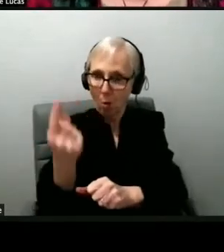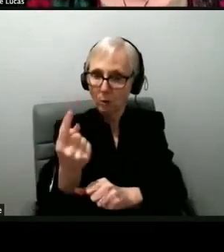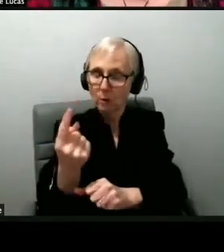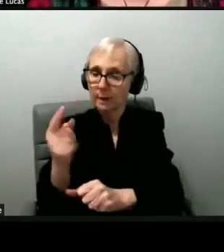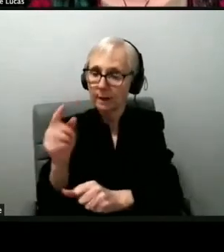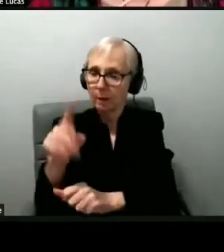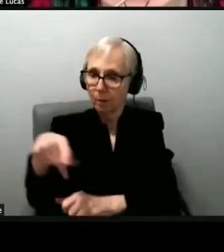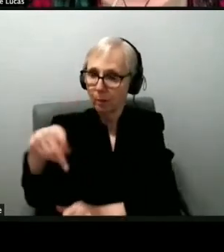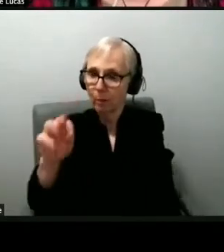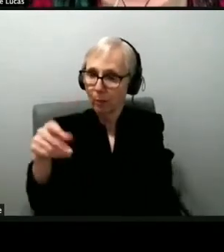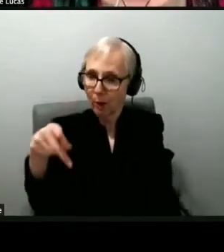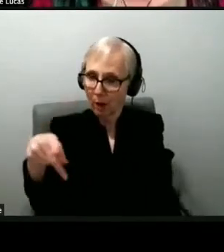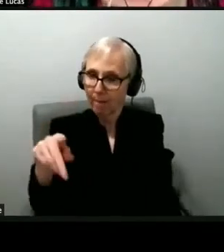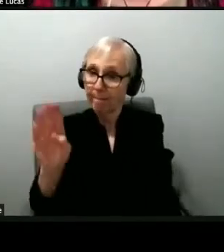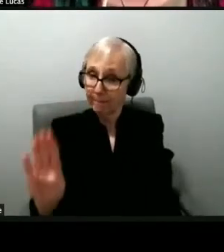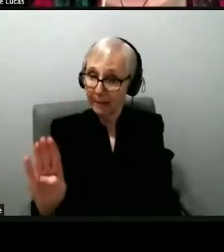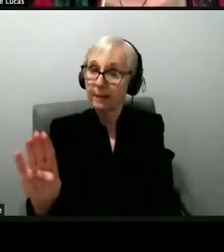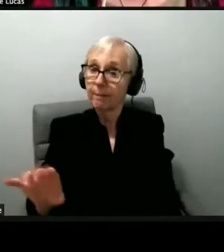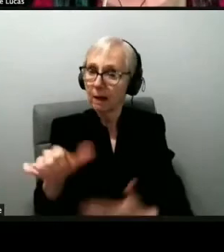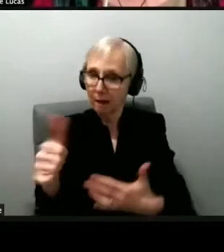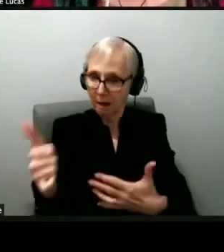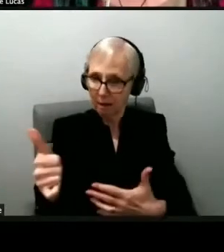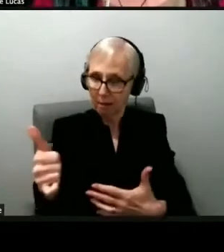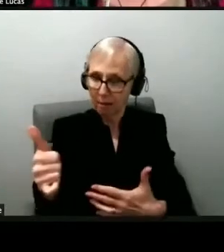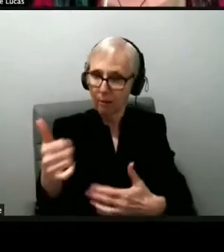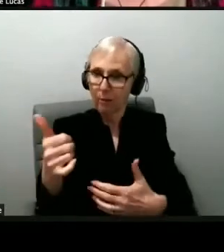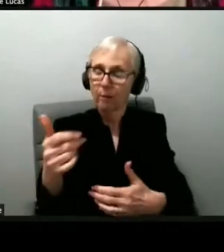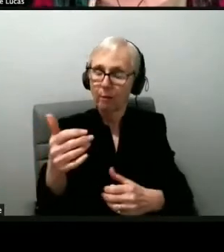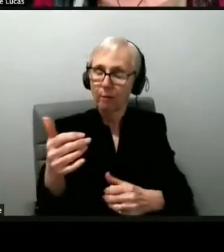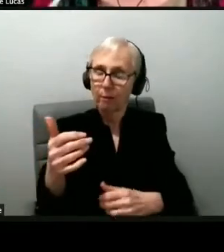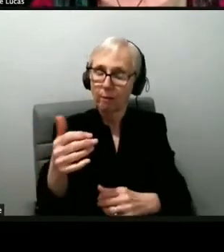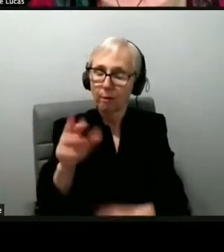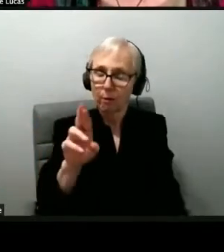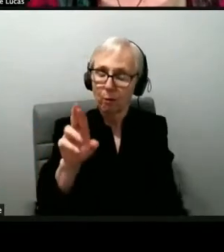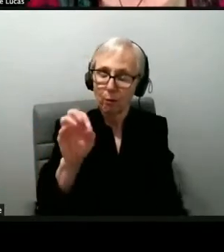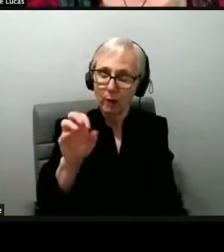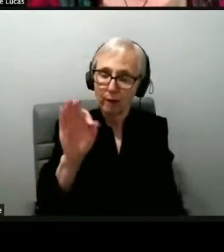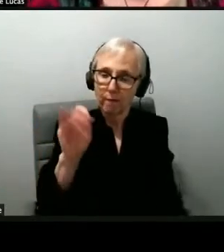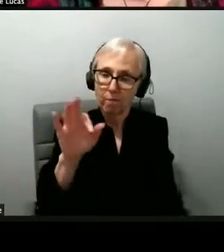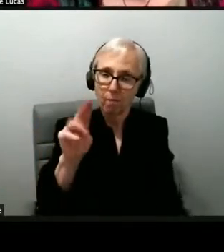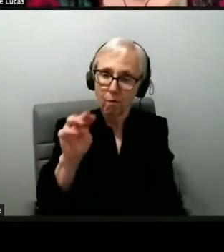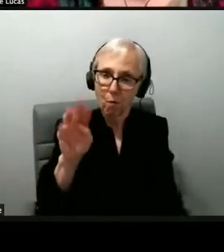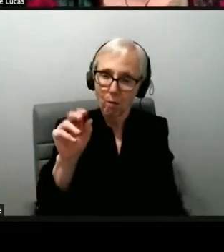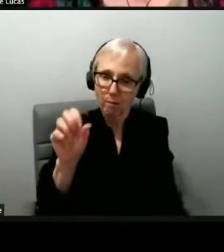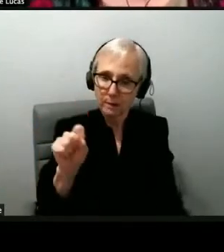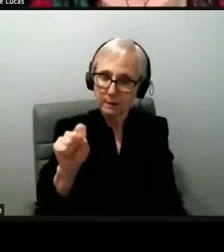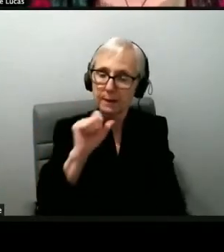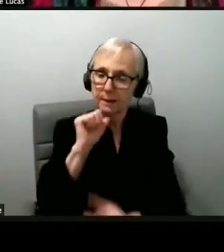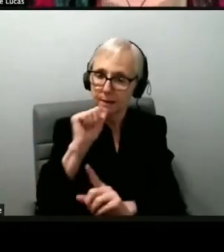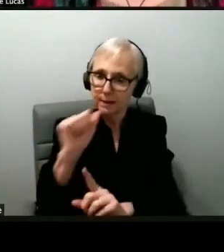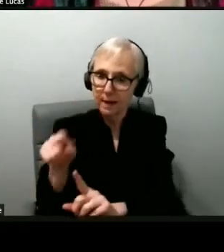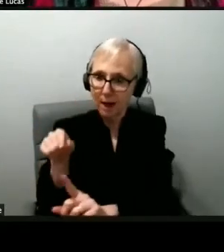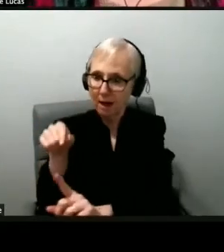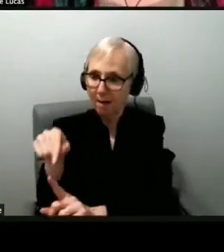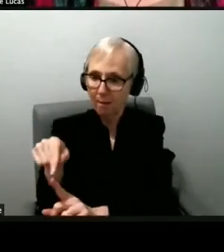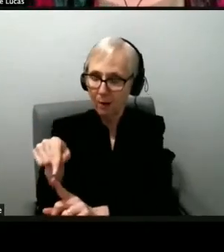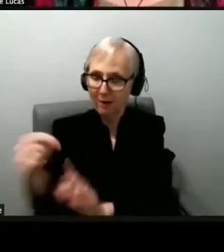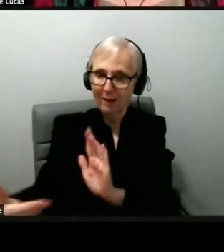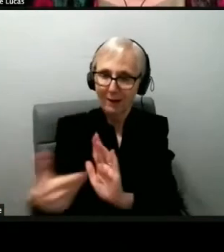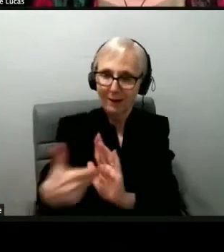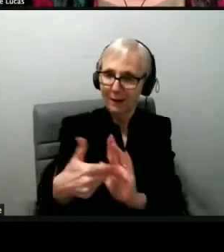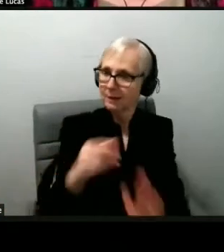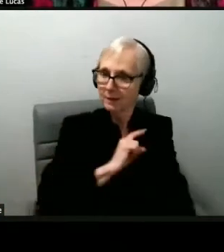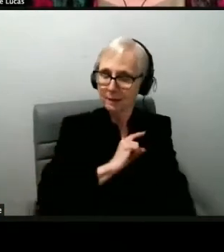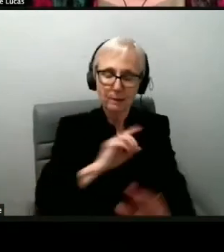other reforms forward. I think that it's important to understand that Proposition B is not putting anybody against the